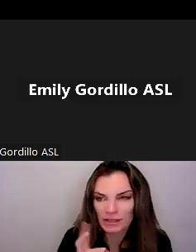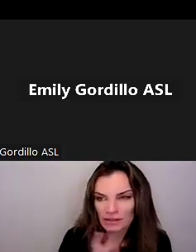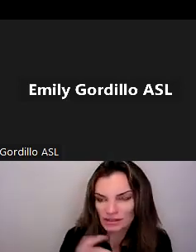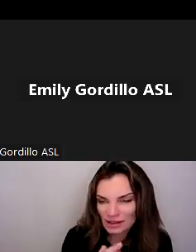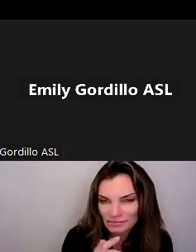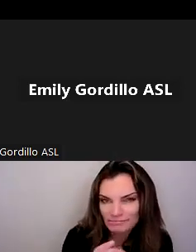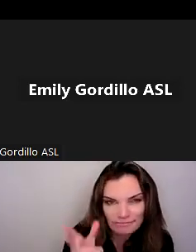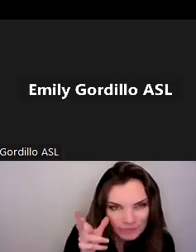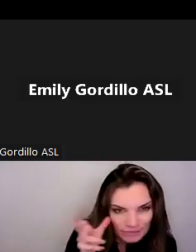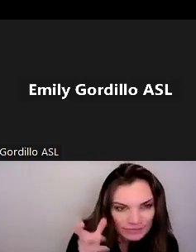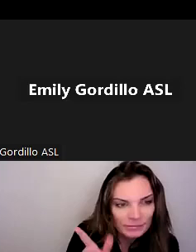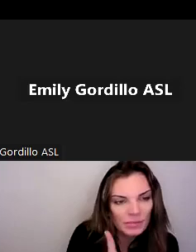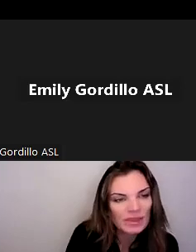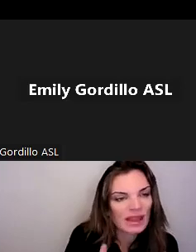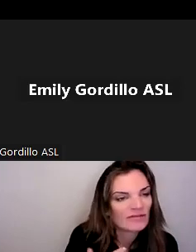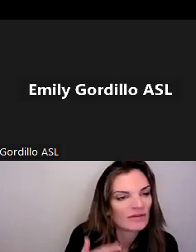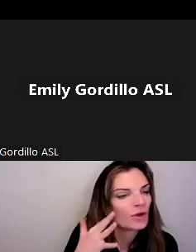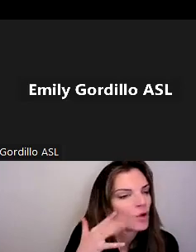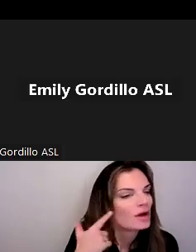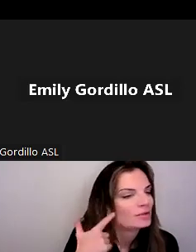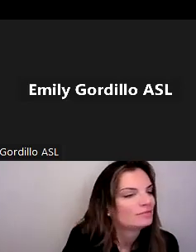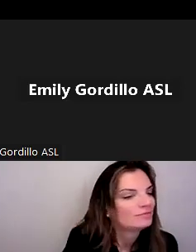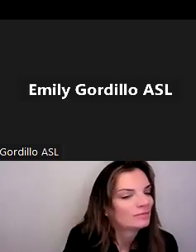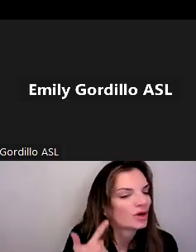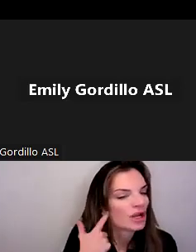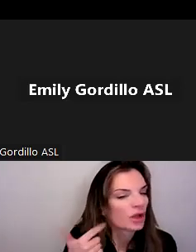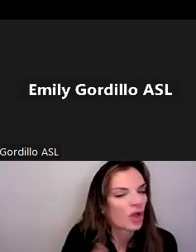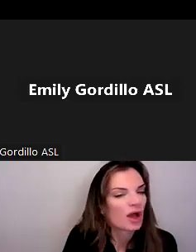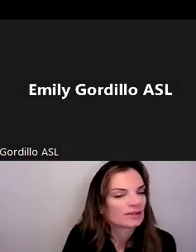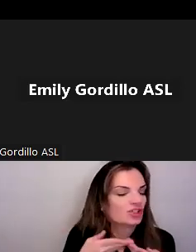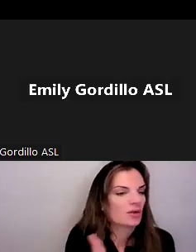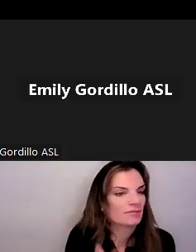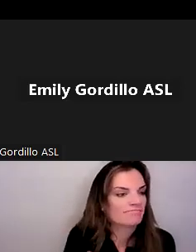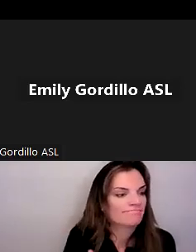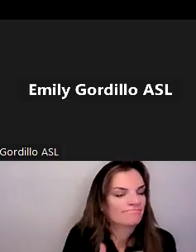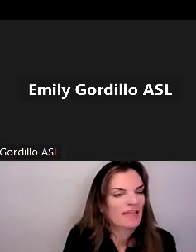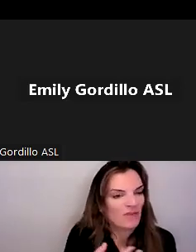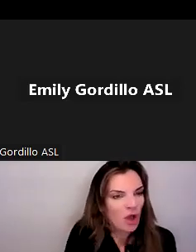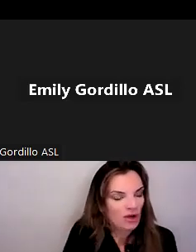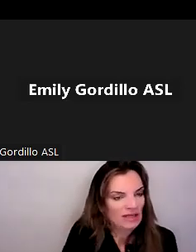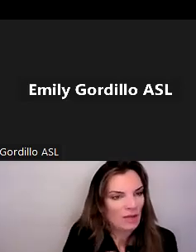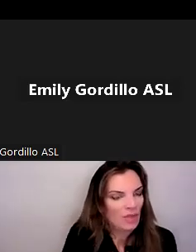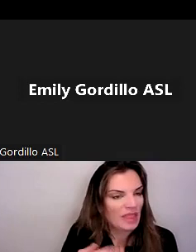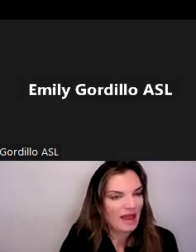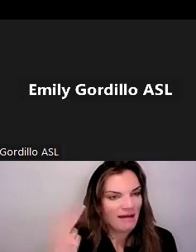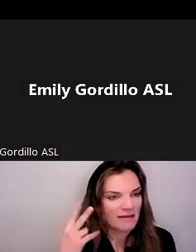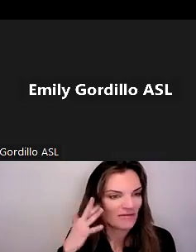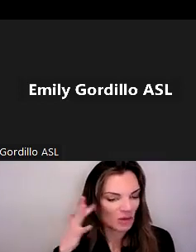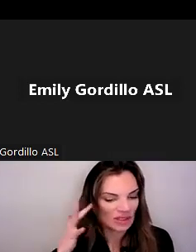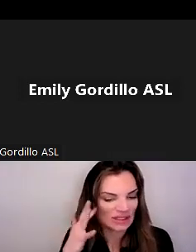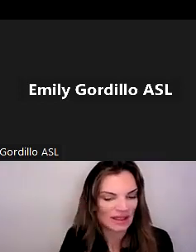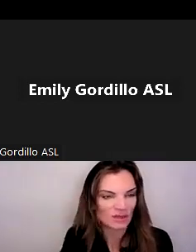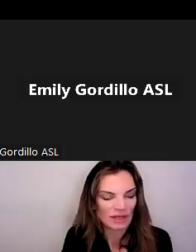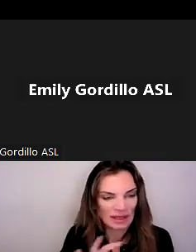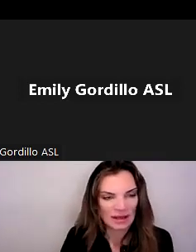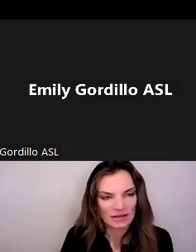lot of people that have a noise-induced hearing loss, and really just hearing loss in general, have more difficulty with the high frequencies, which is related to how